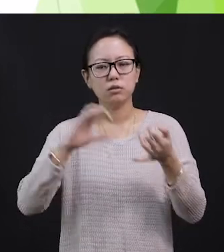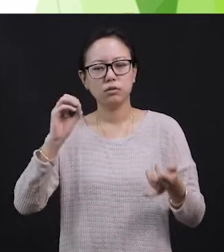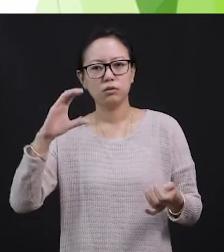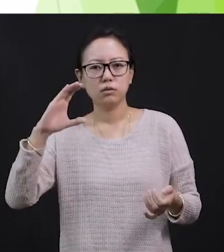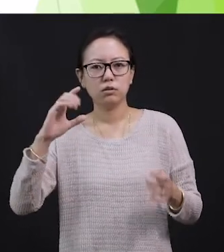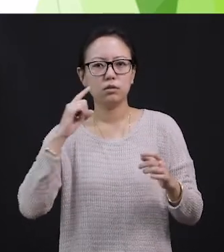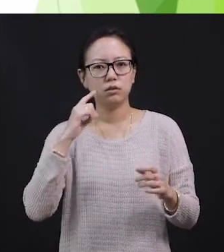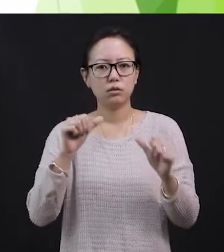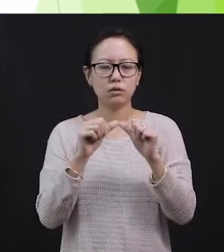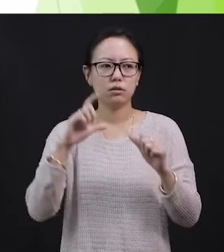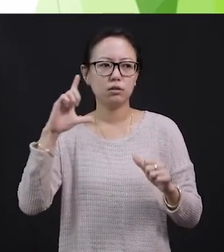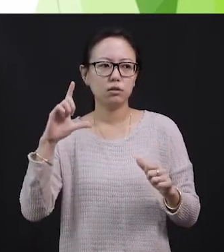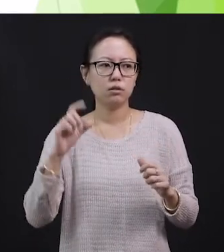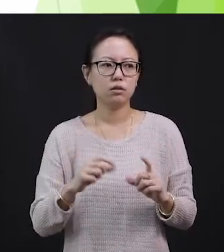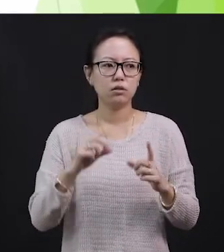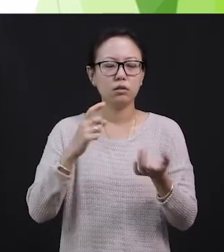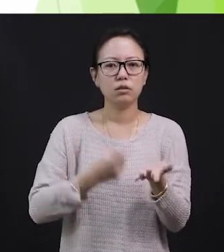so I'm going to take